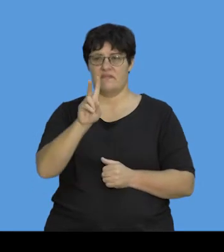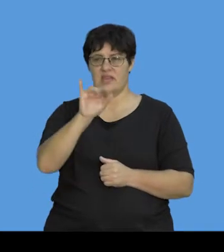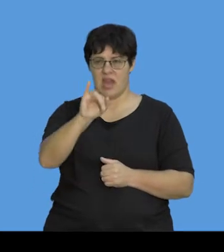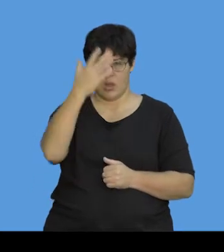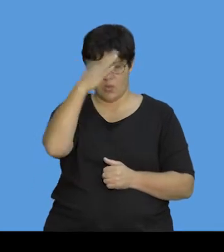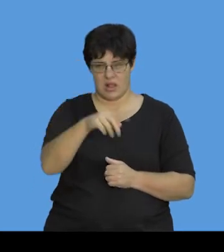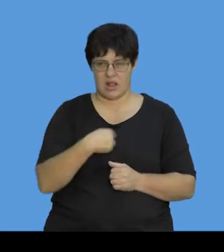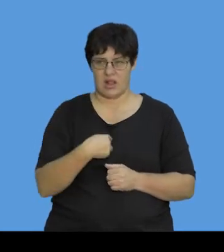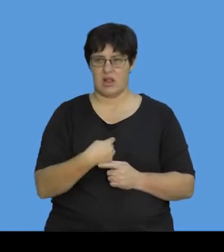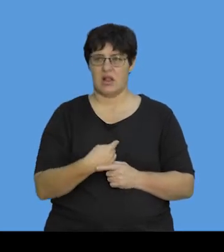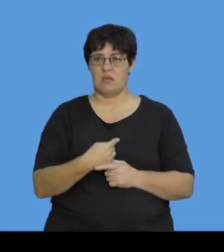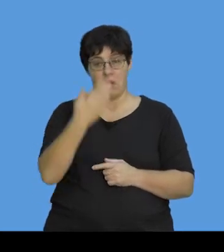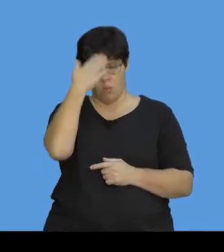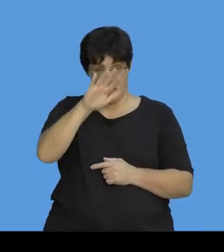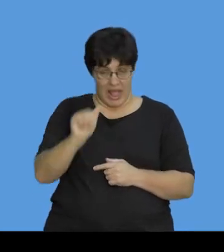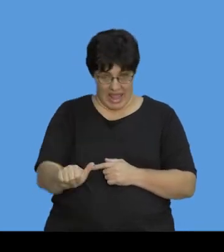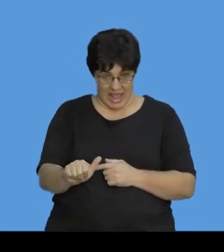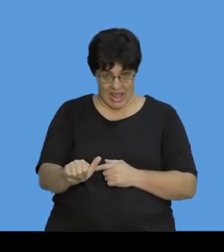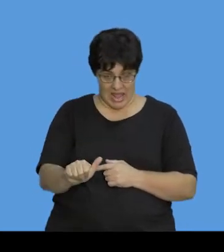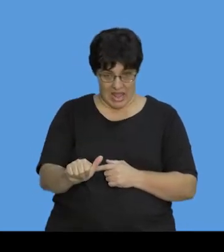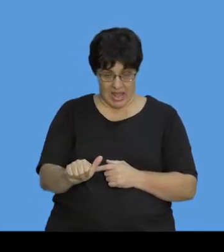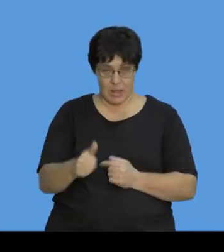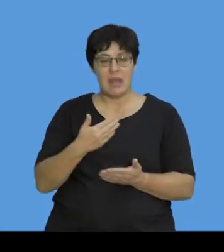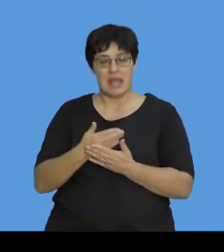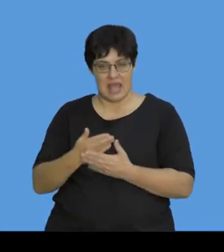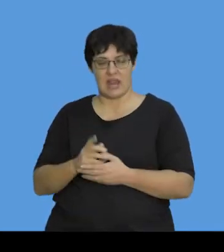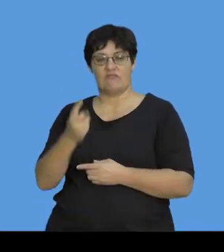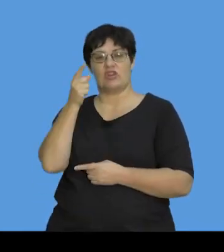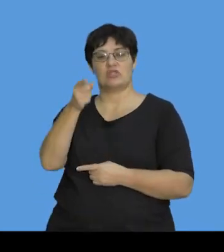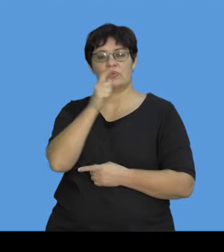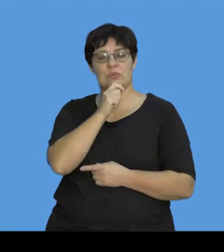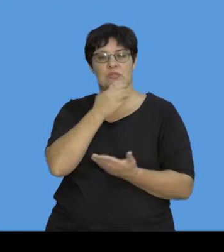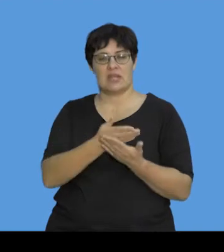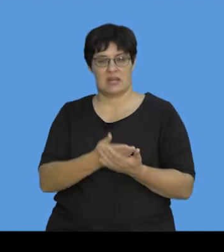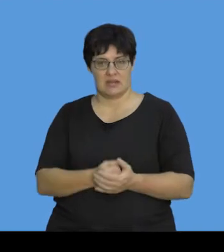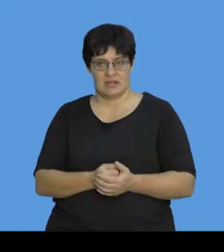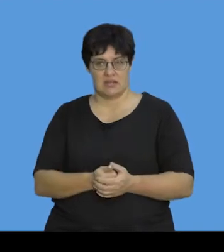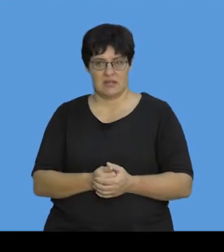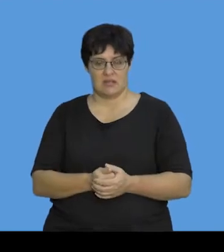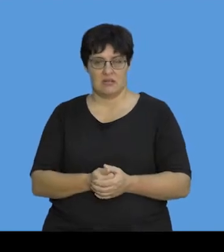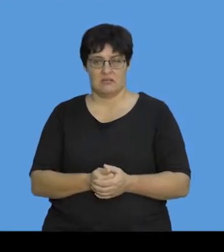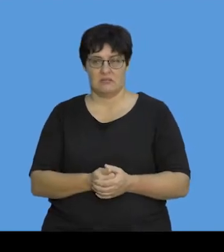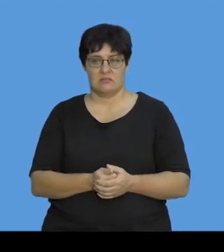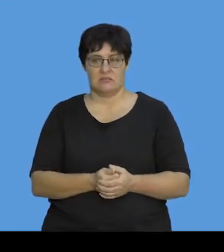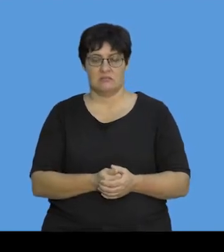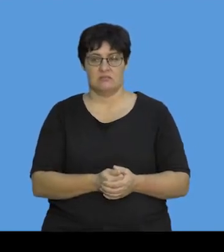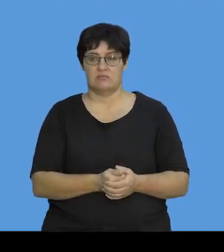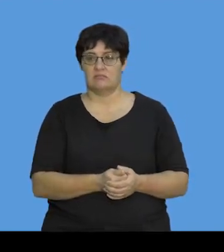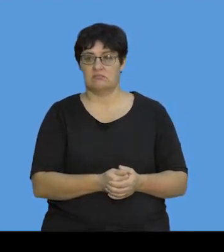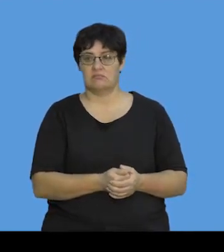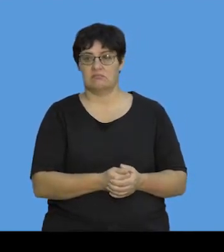VI, and I knew A, then I know I can use the first equation. But say I didn't